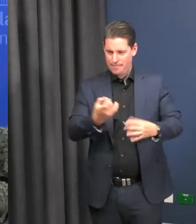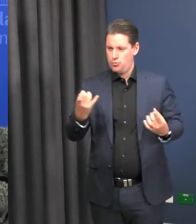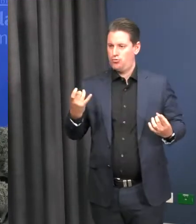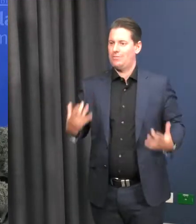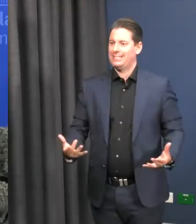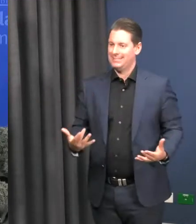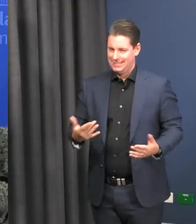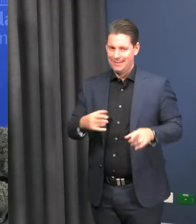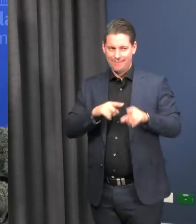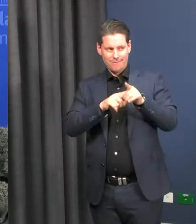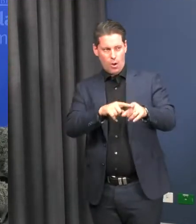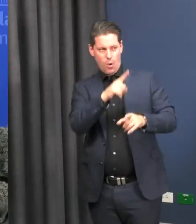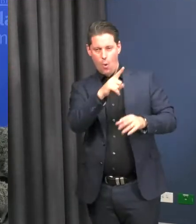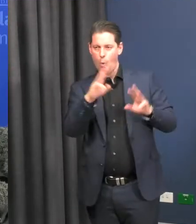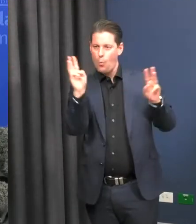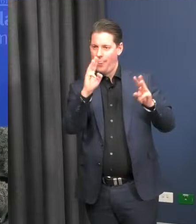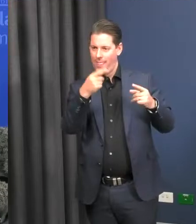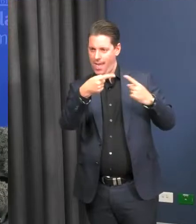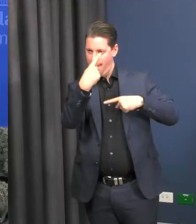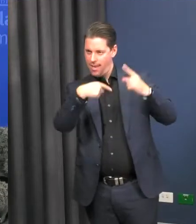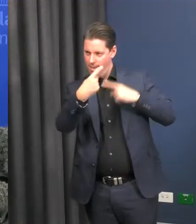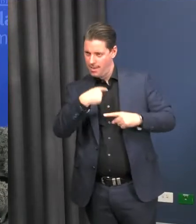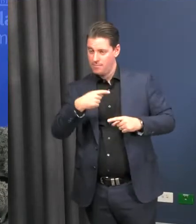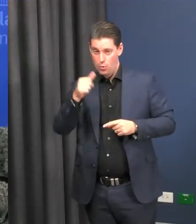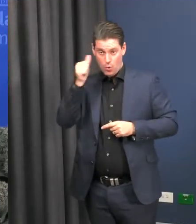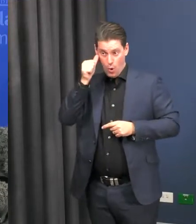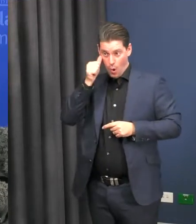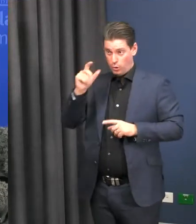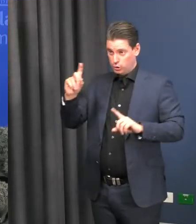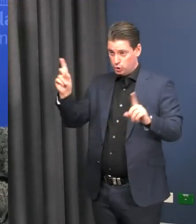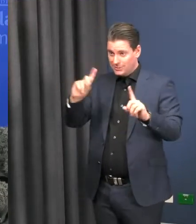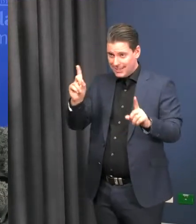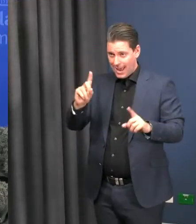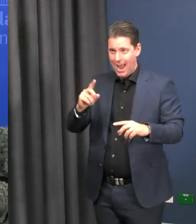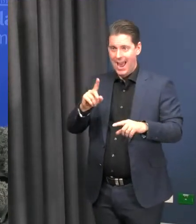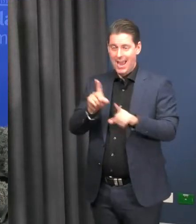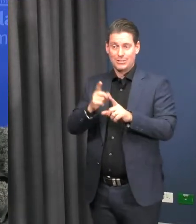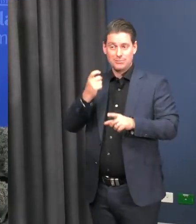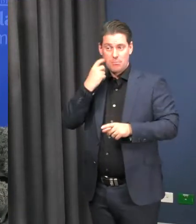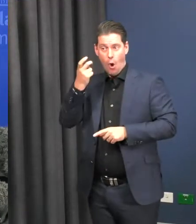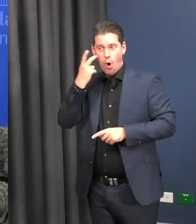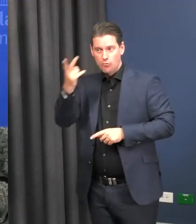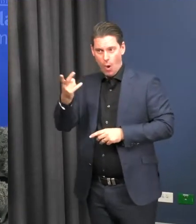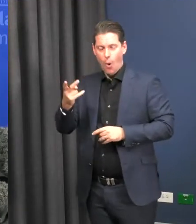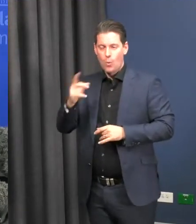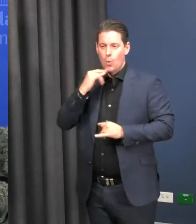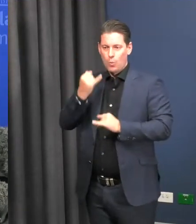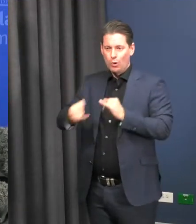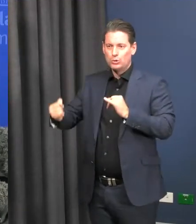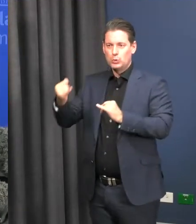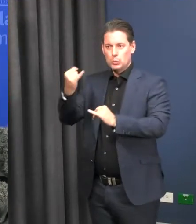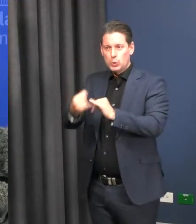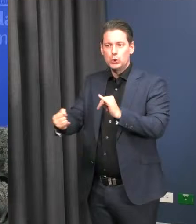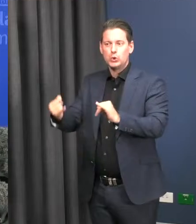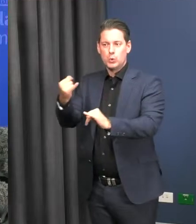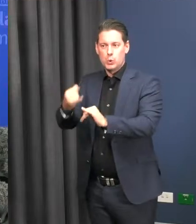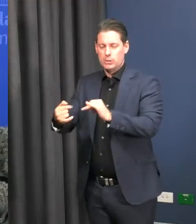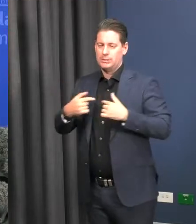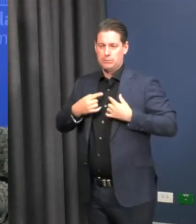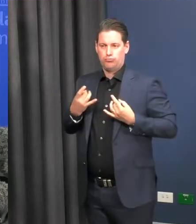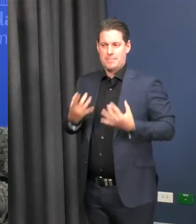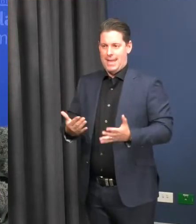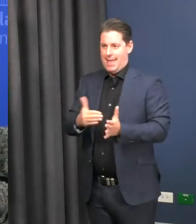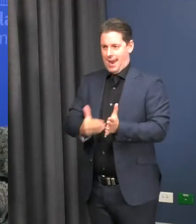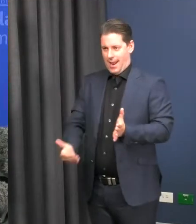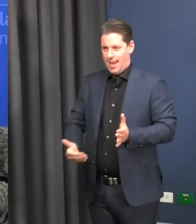the Bureau, because we know over the next coming hours and days the conditions will start to deteriorate.